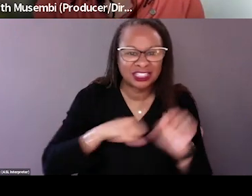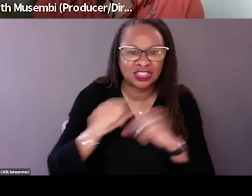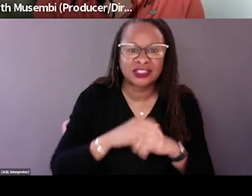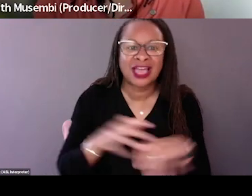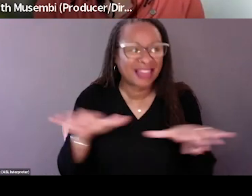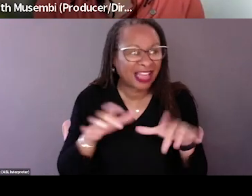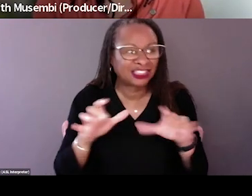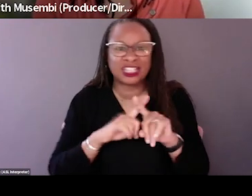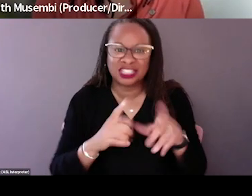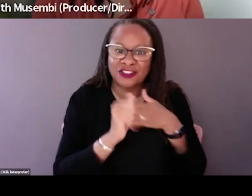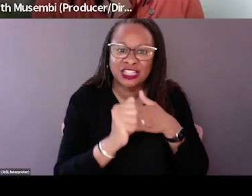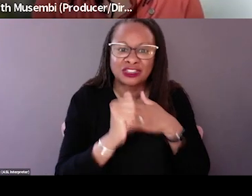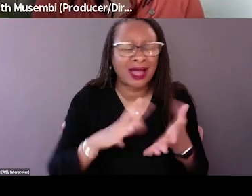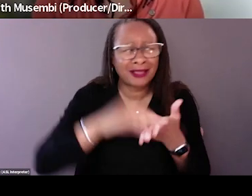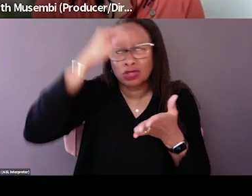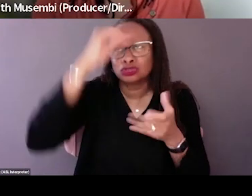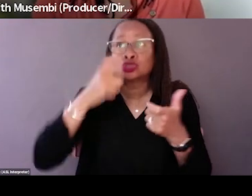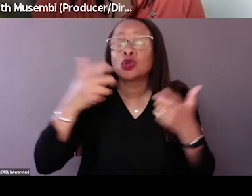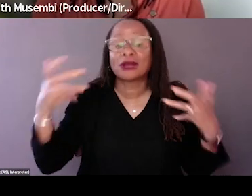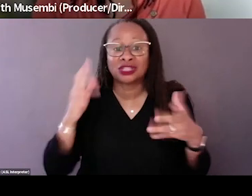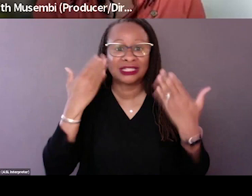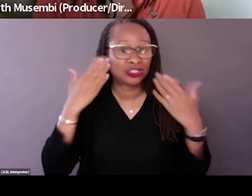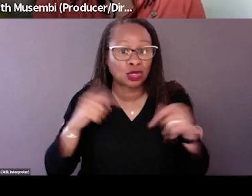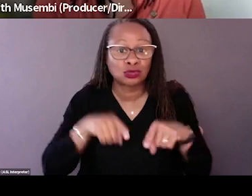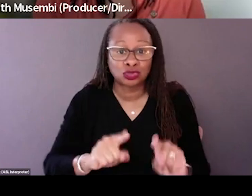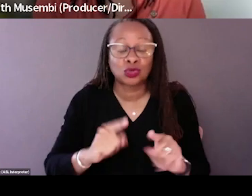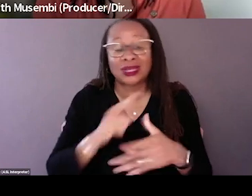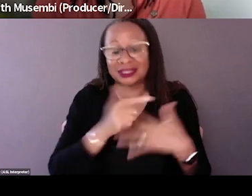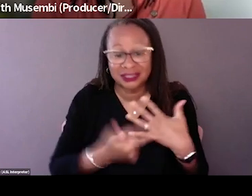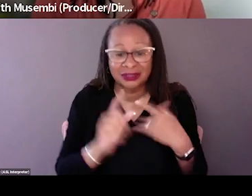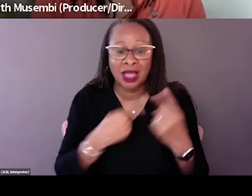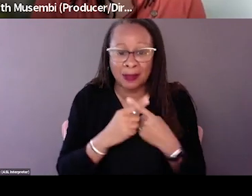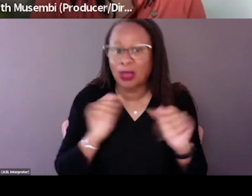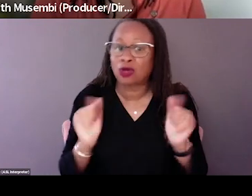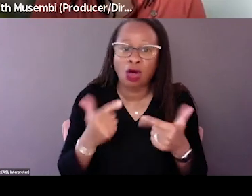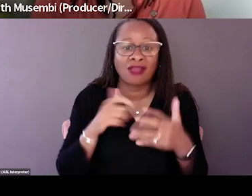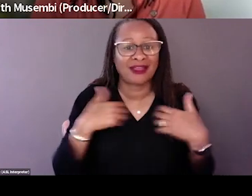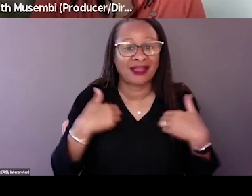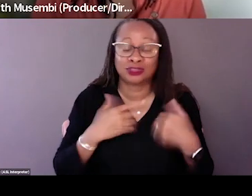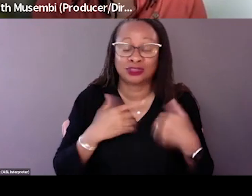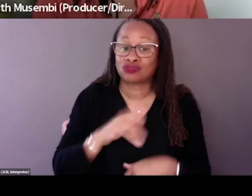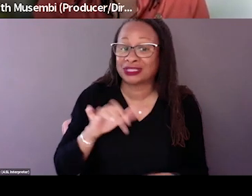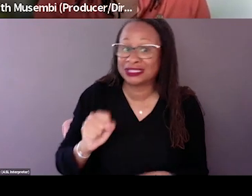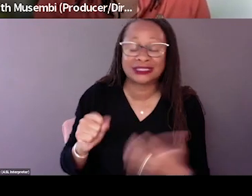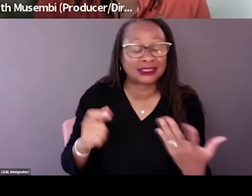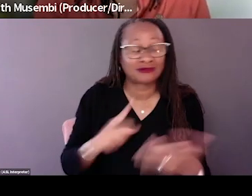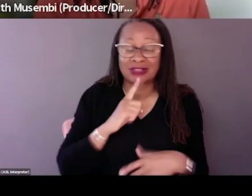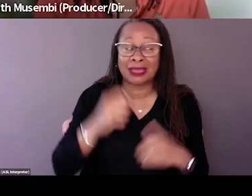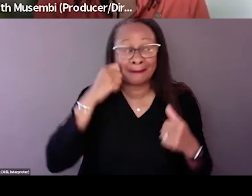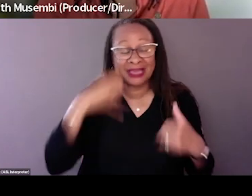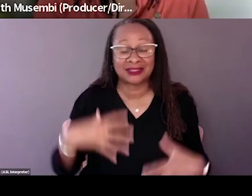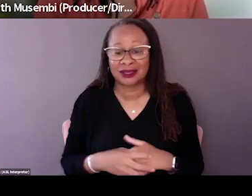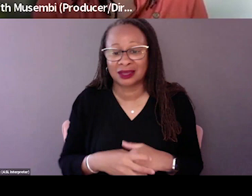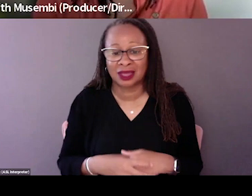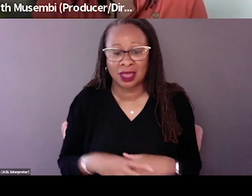so much that I didn't know during this series as well about all the animals. It really is. It's trailblazing. Brilliant. And it was a huge